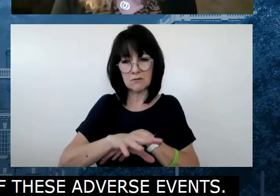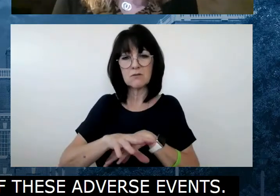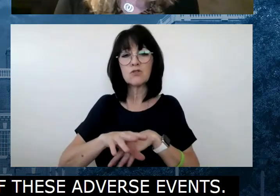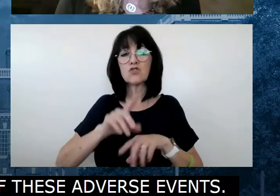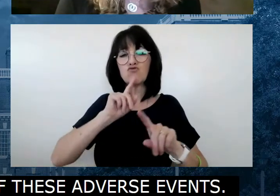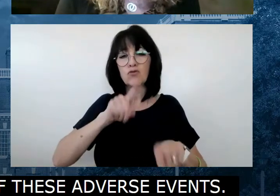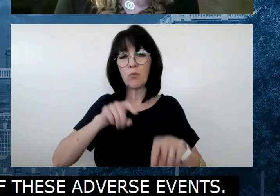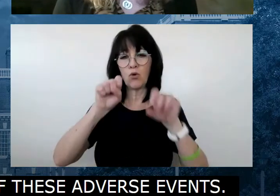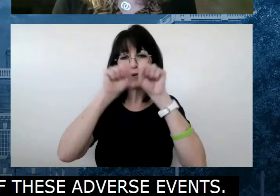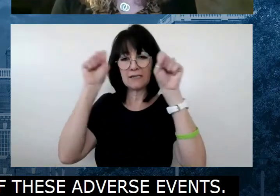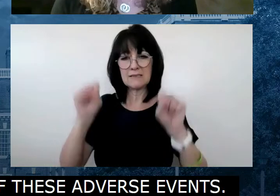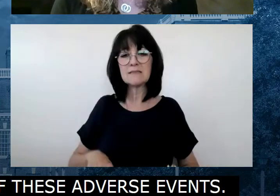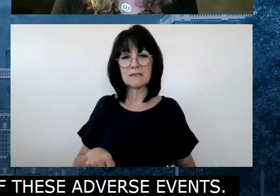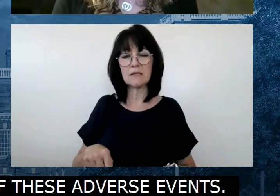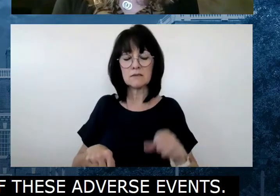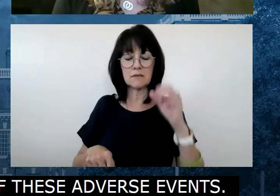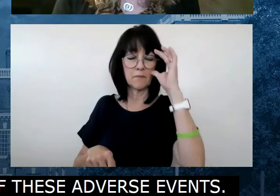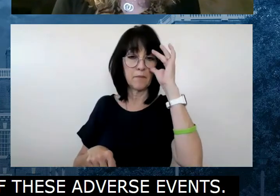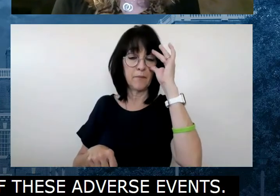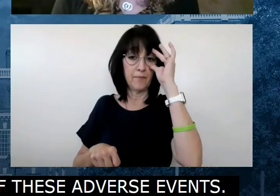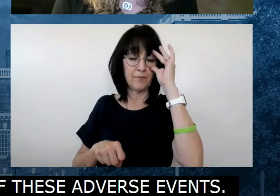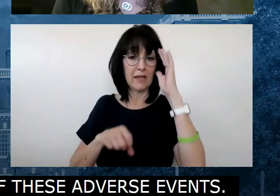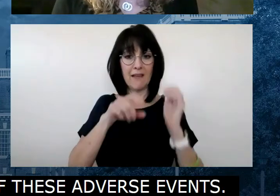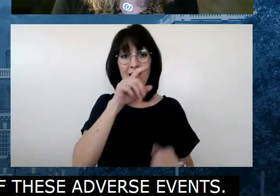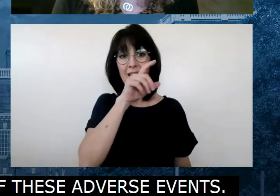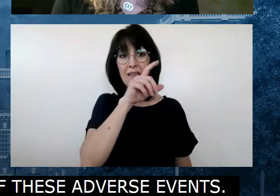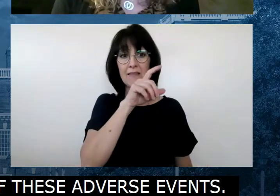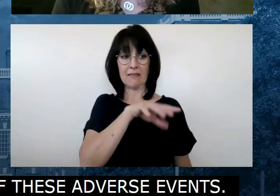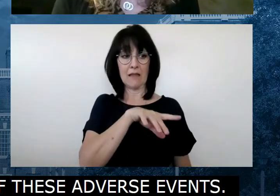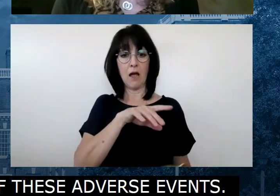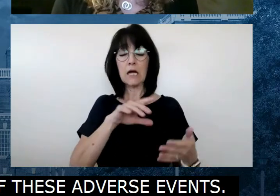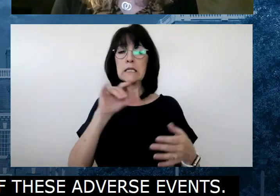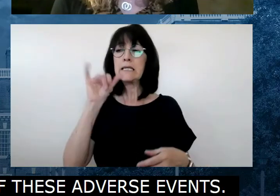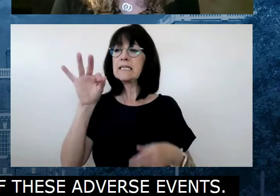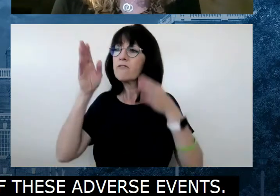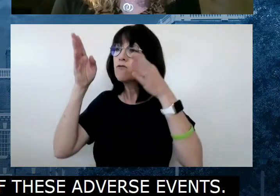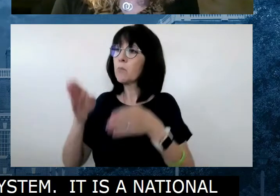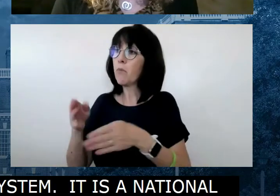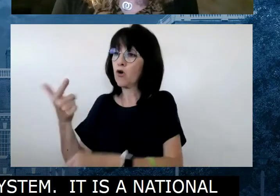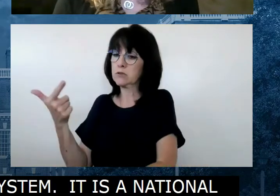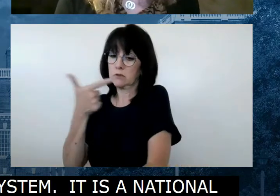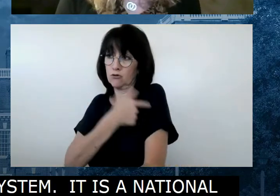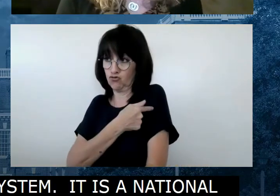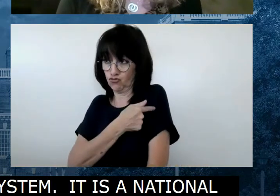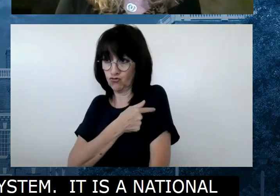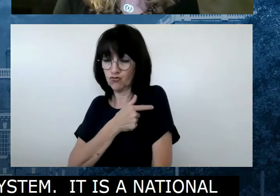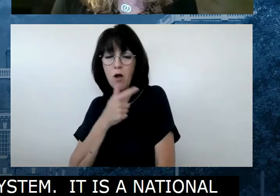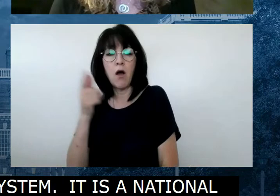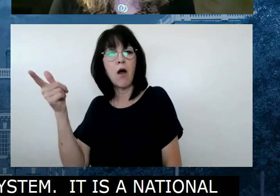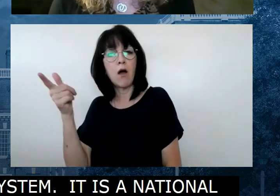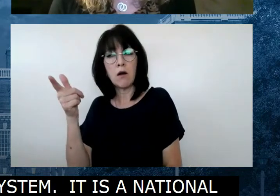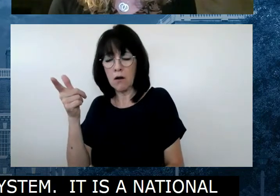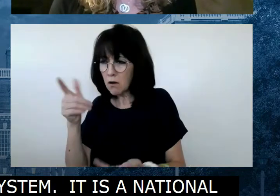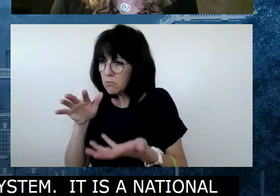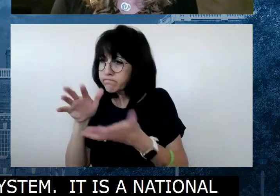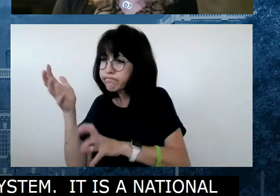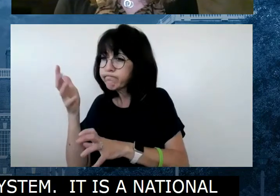providers know to report any adverse events, and the public can